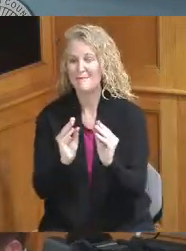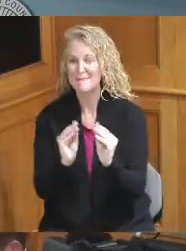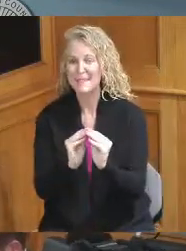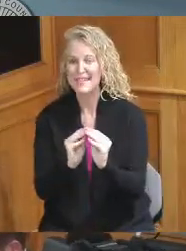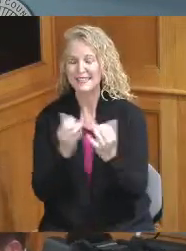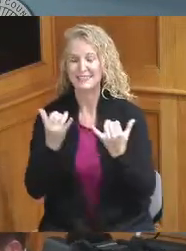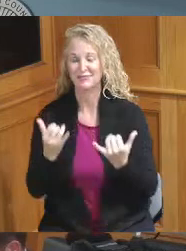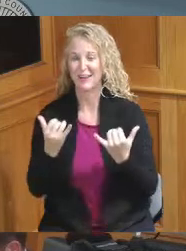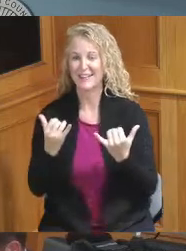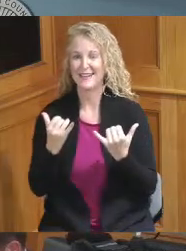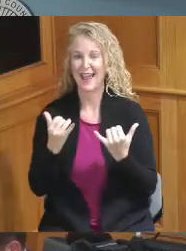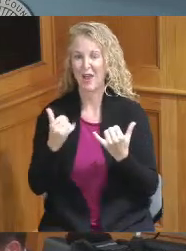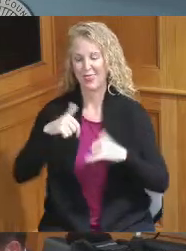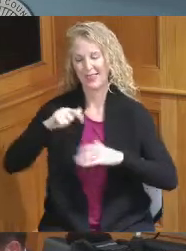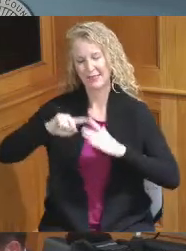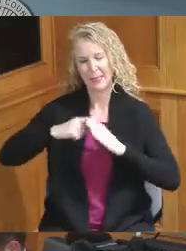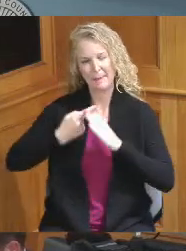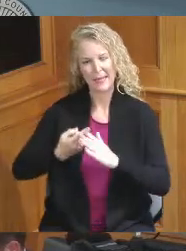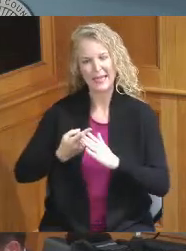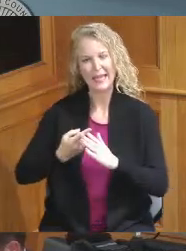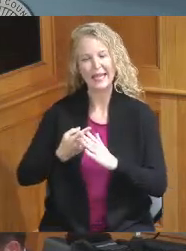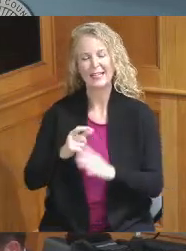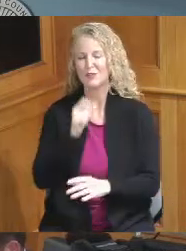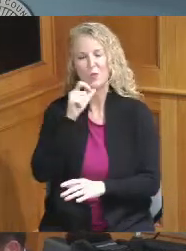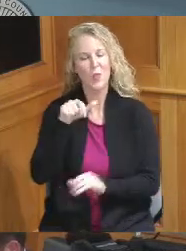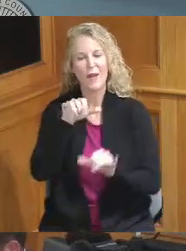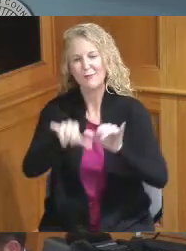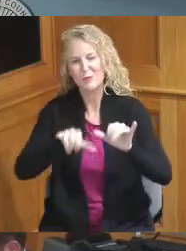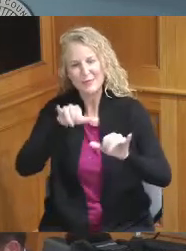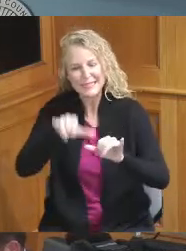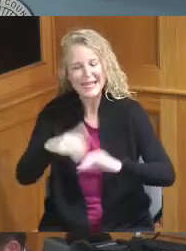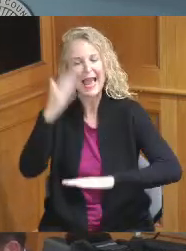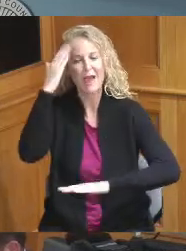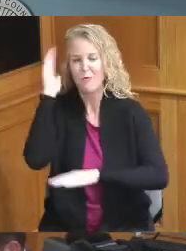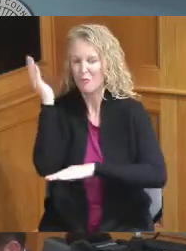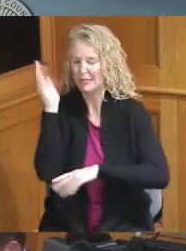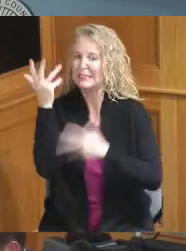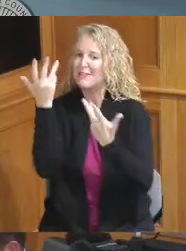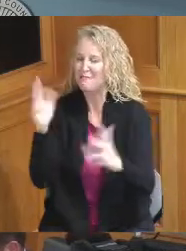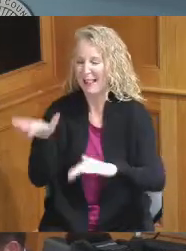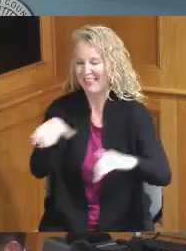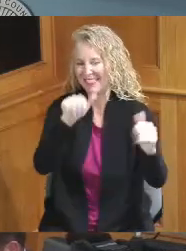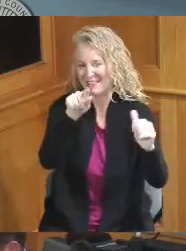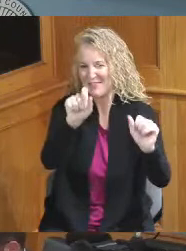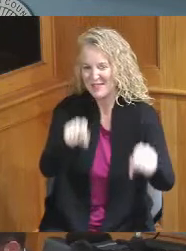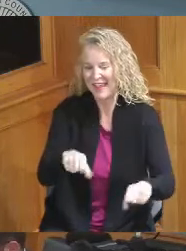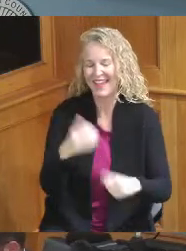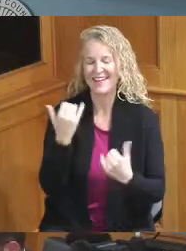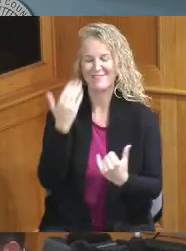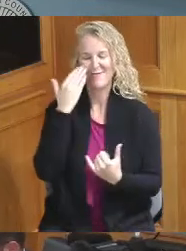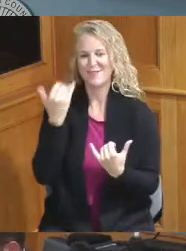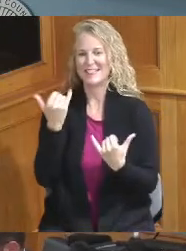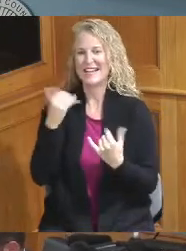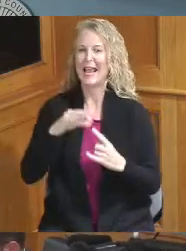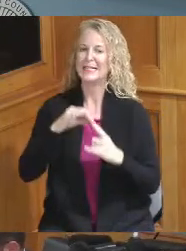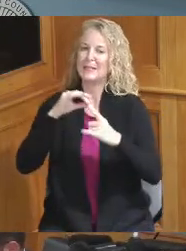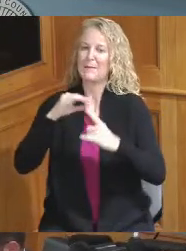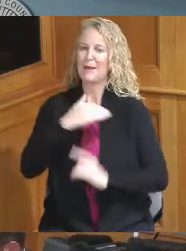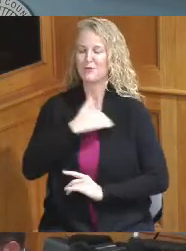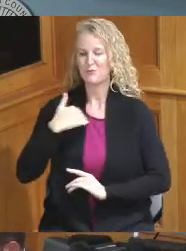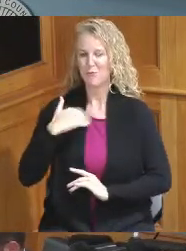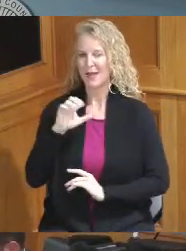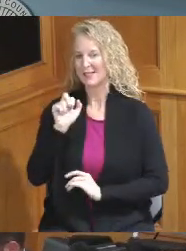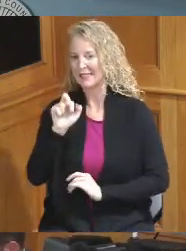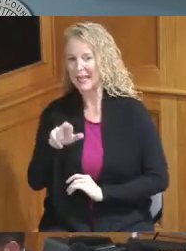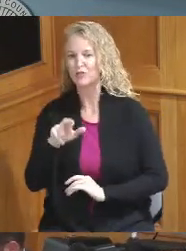at the beginning of the program, so you won't have to stick around after you get your presentation for our special Breast Cancer Awareness Day